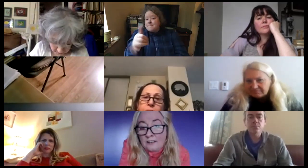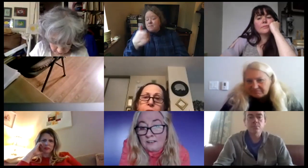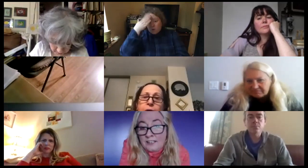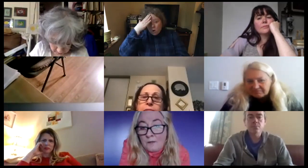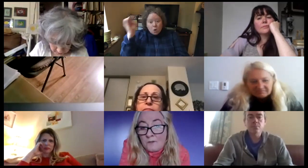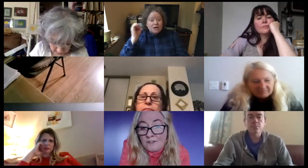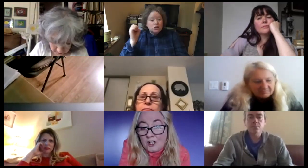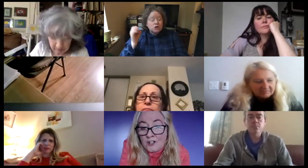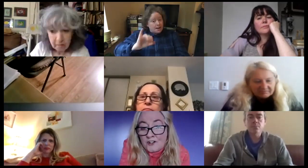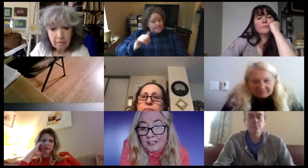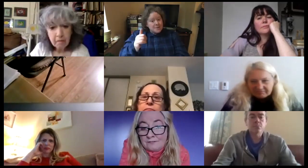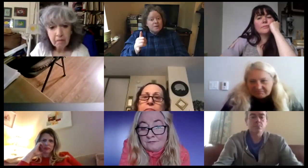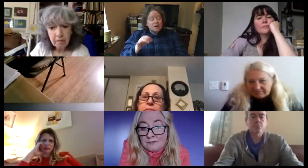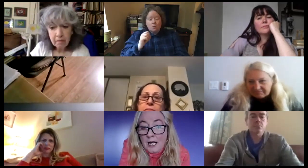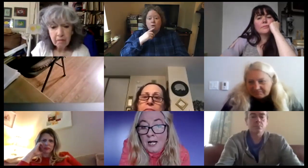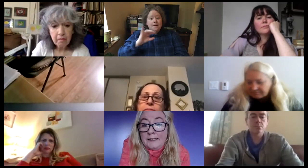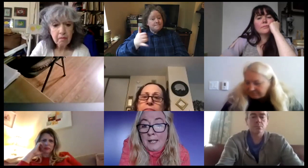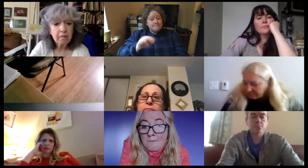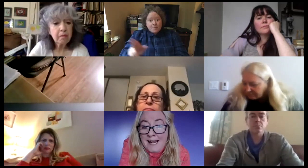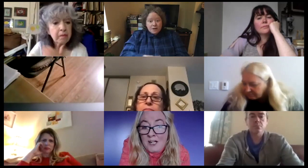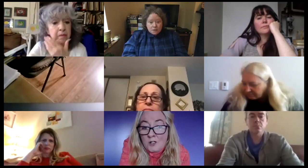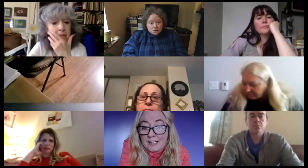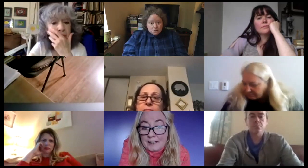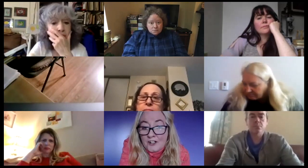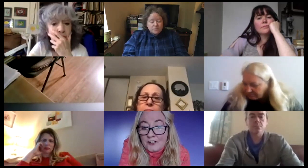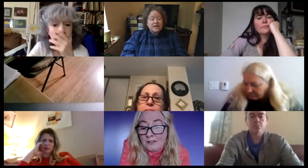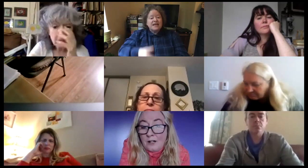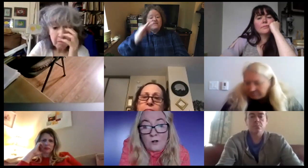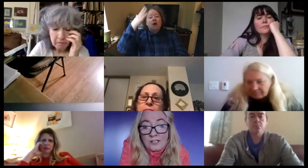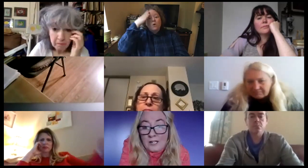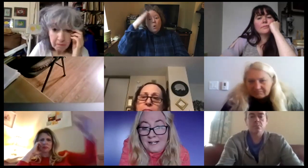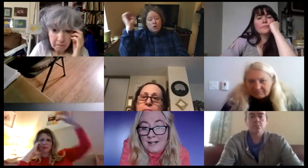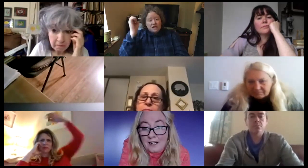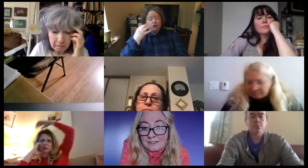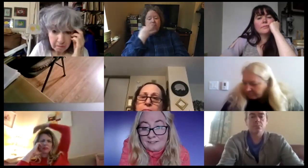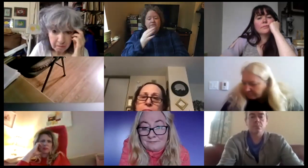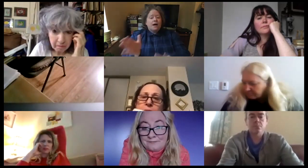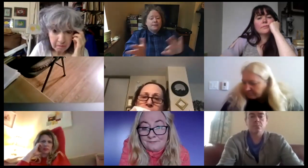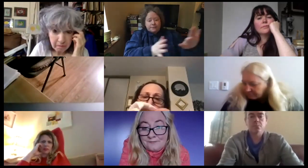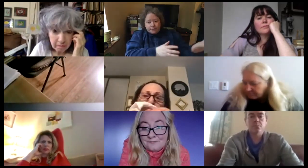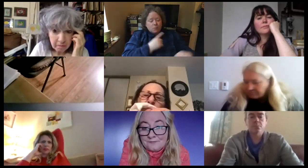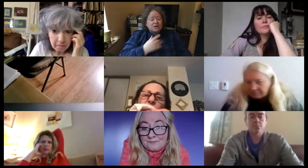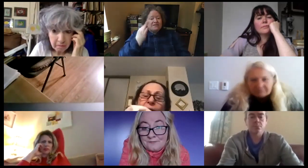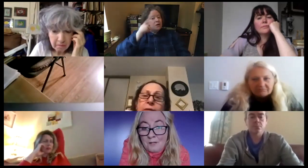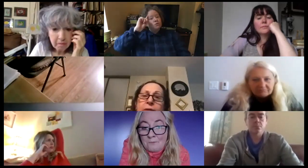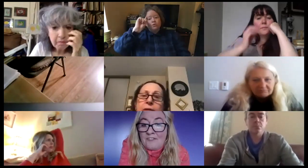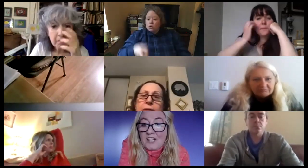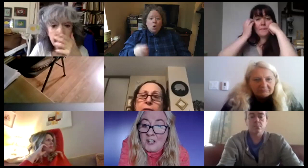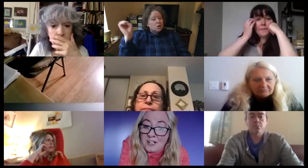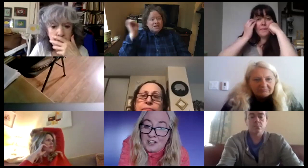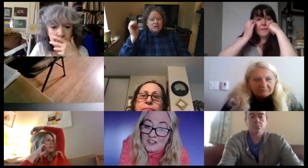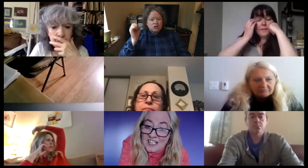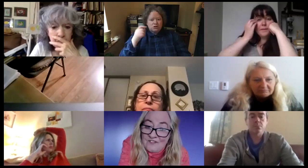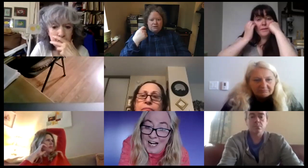or the language of the country, they may know English or they may not. But if they